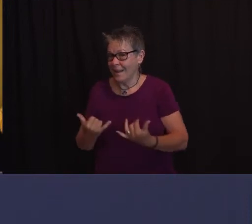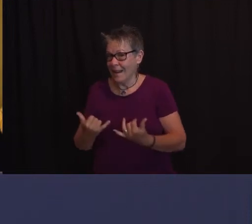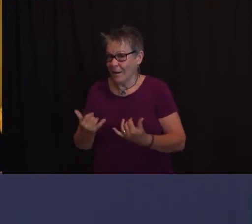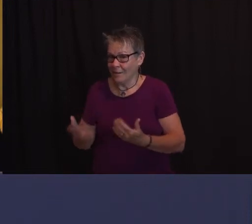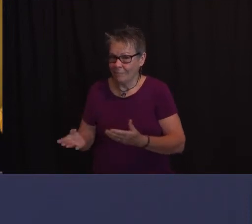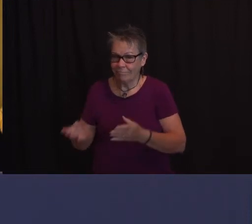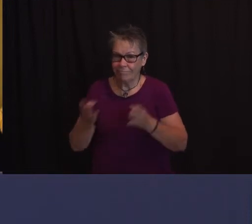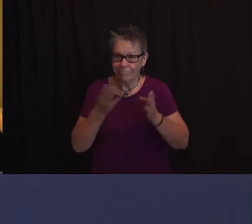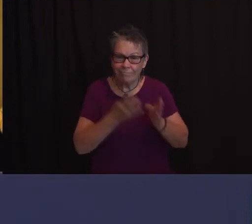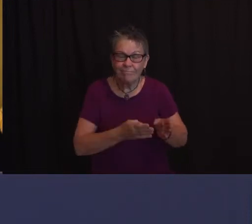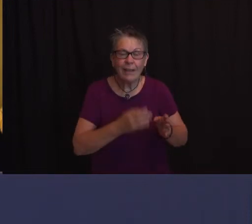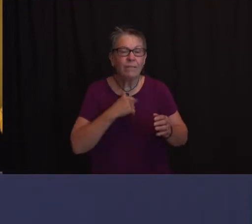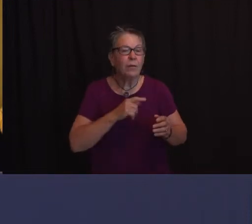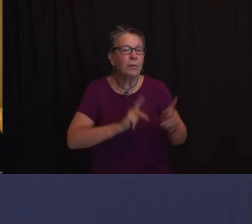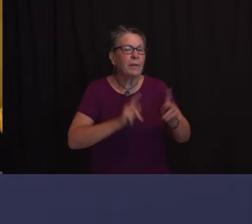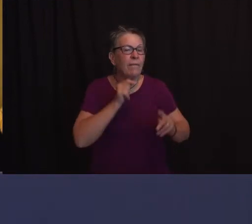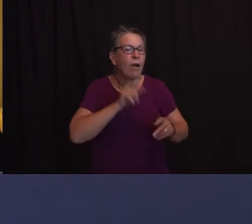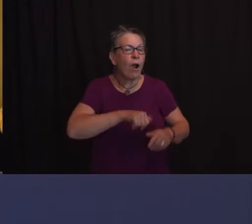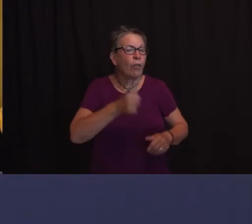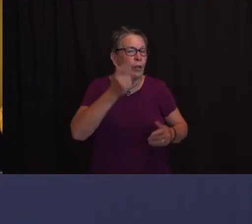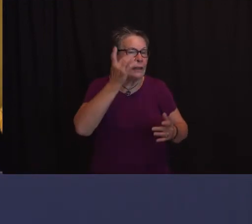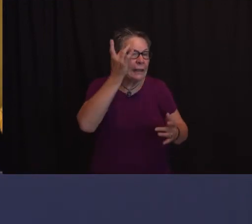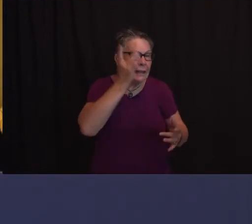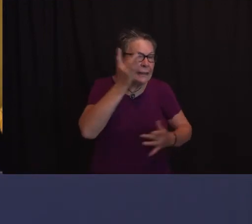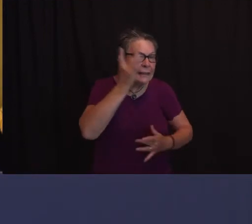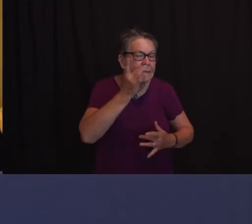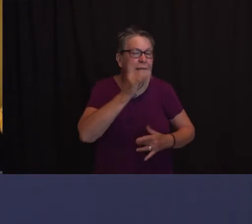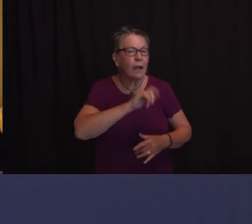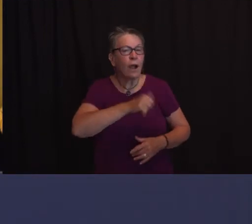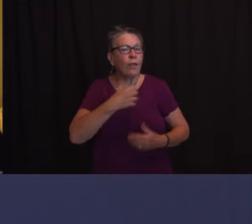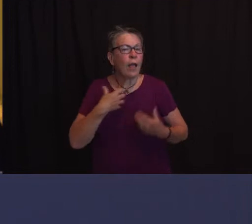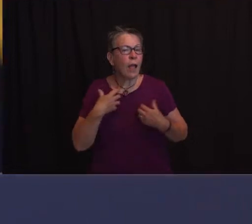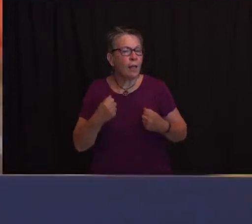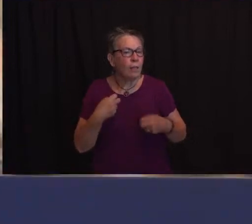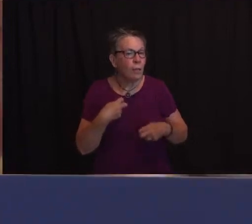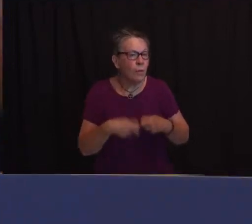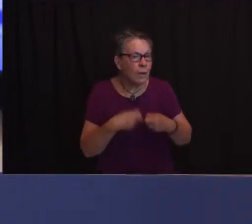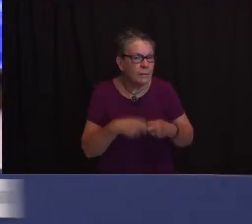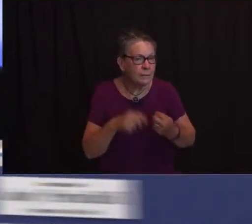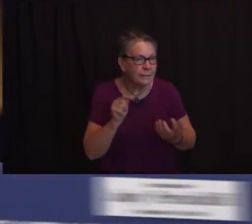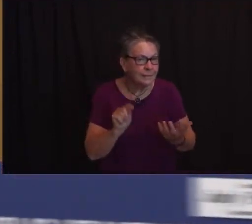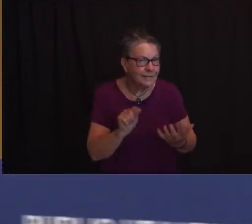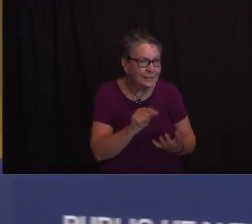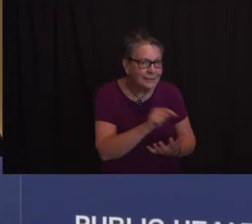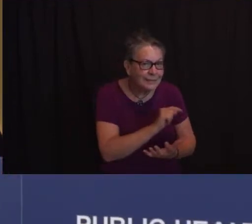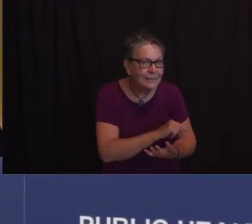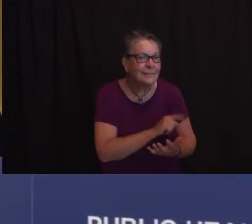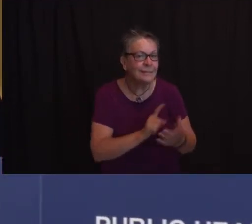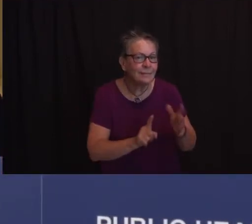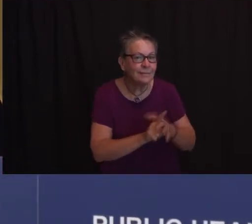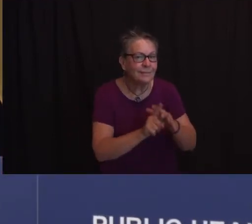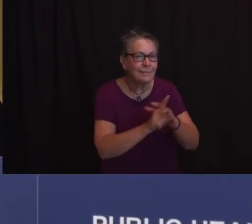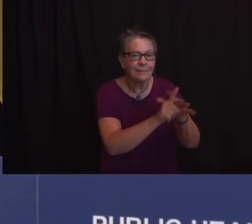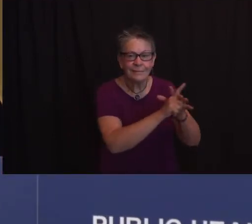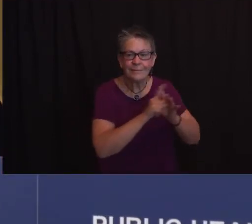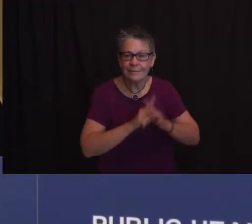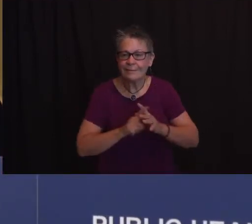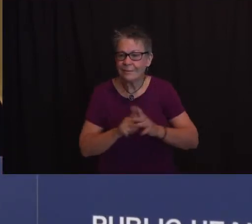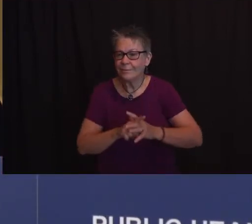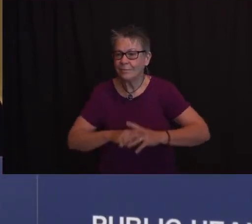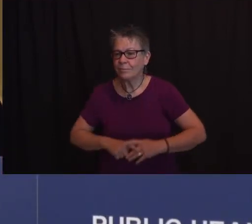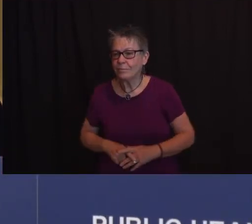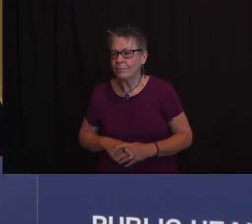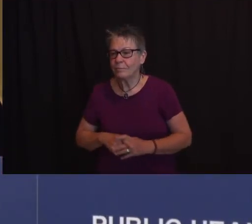I'll leave it, I'll take a break there. Tina, what's your reaction to any or all of that? Yeah, I mean, definitely we're seeing an increase in